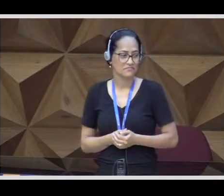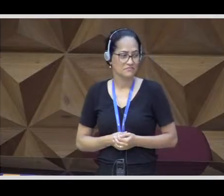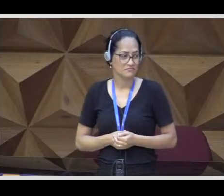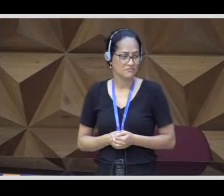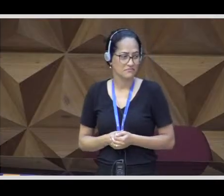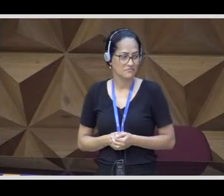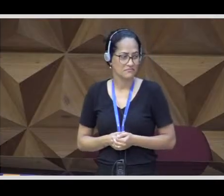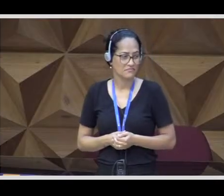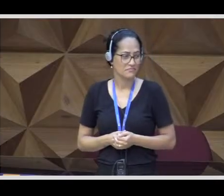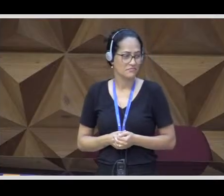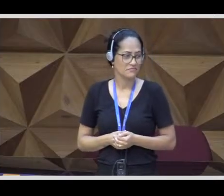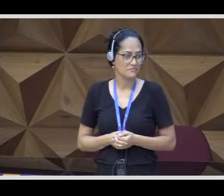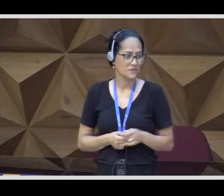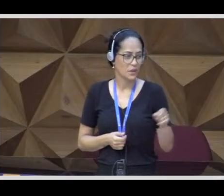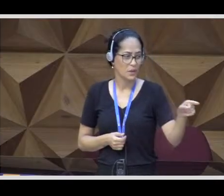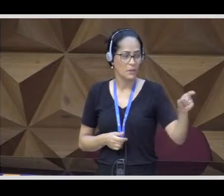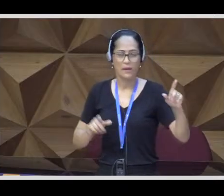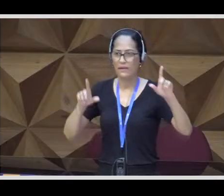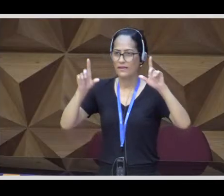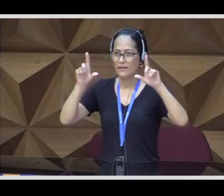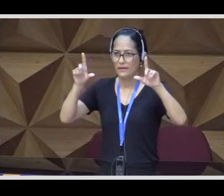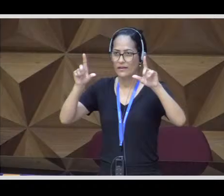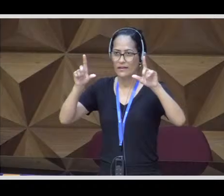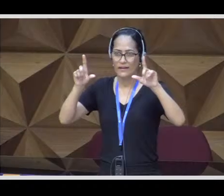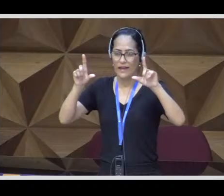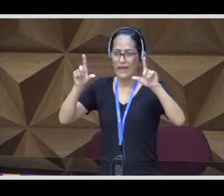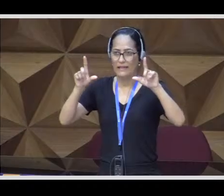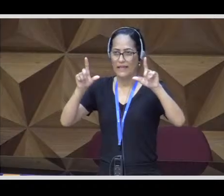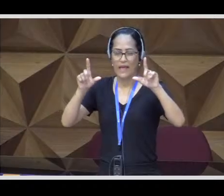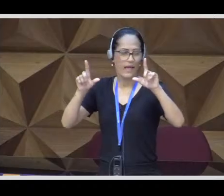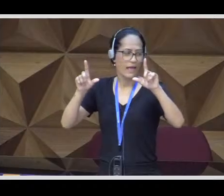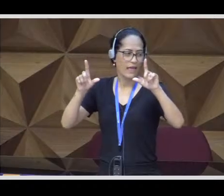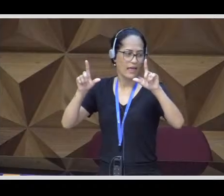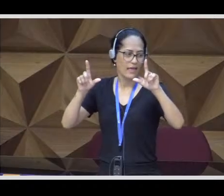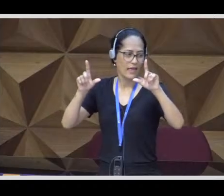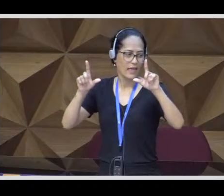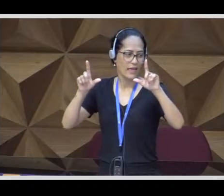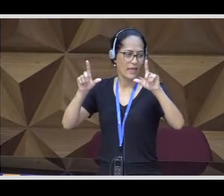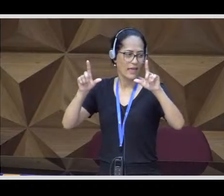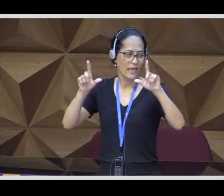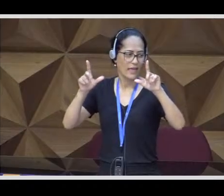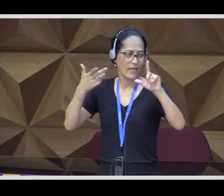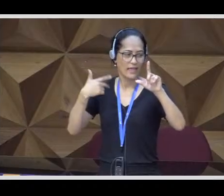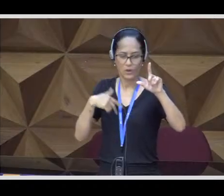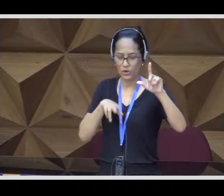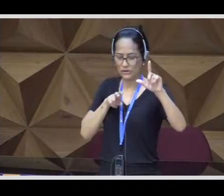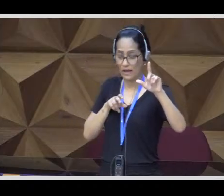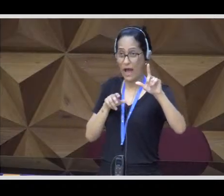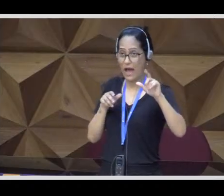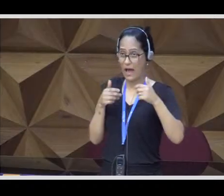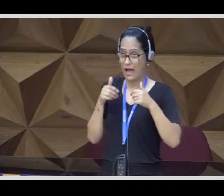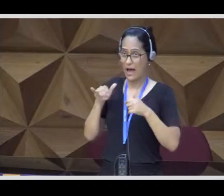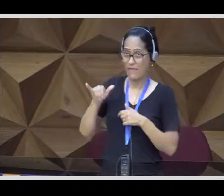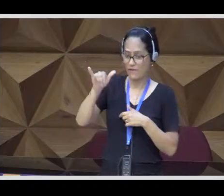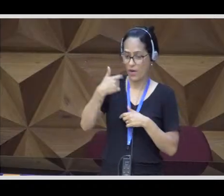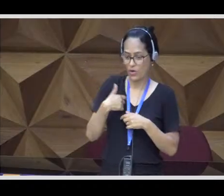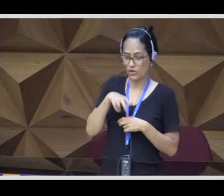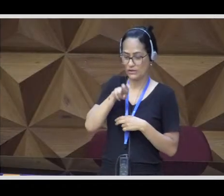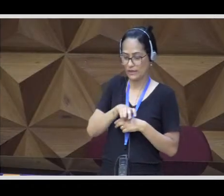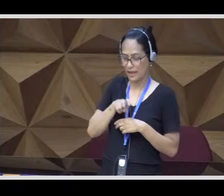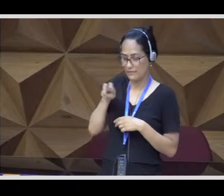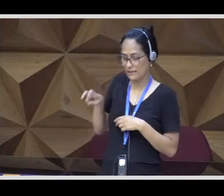this person's space. That's not really my space on a plane. If you're on a plane and the person's staring at your screen all the